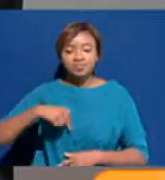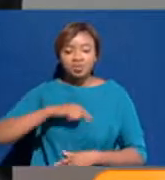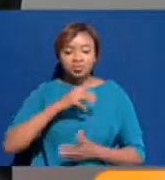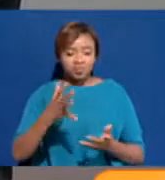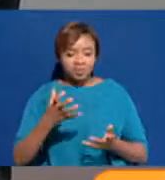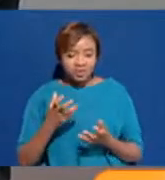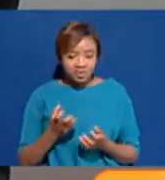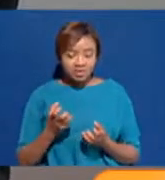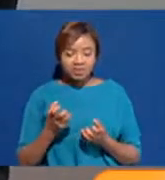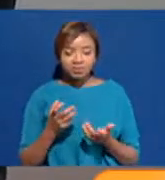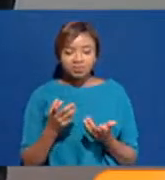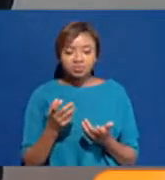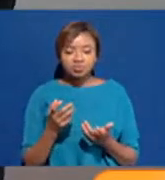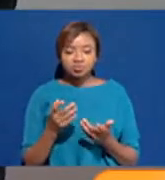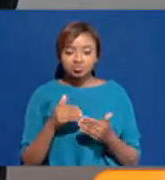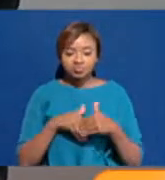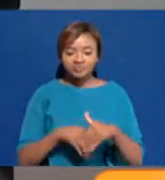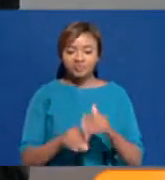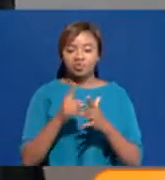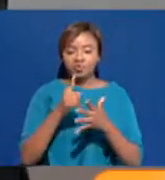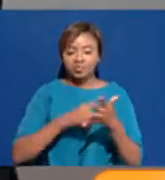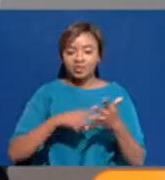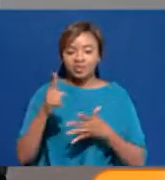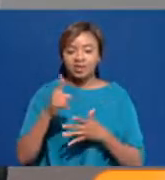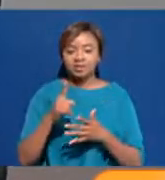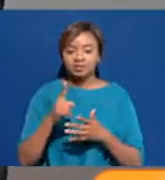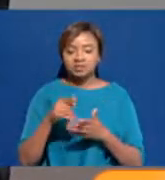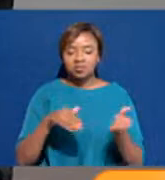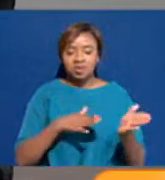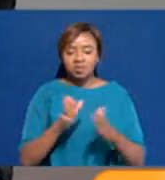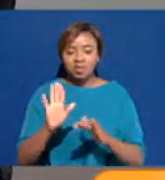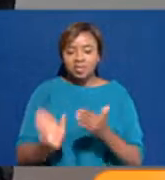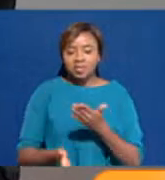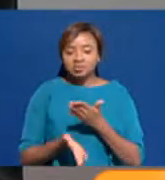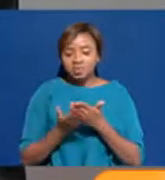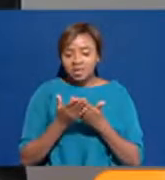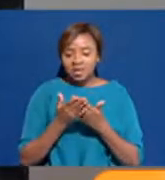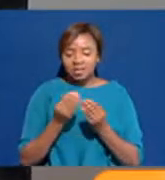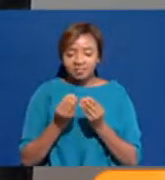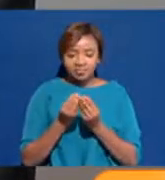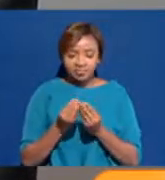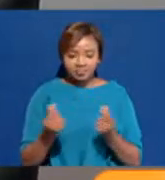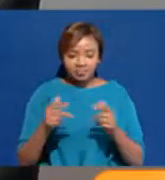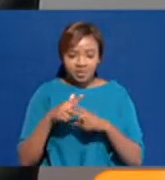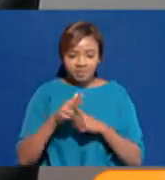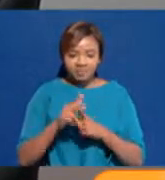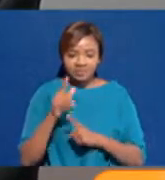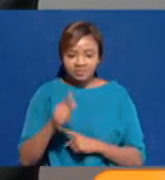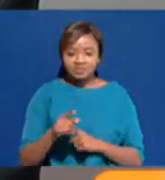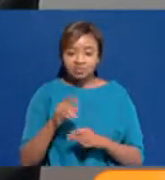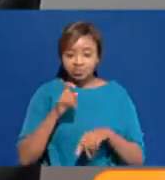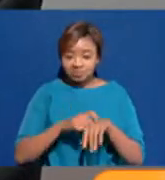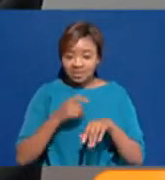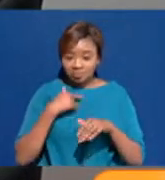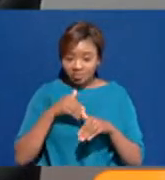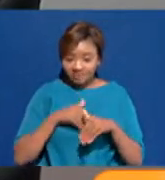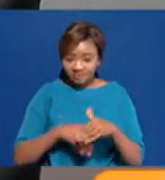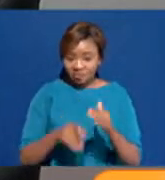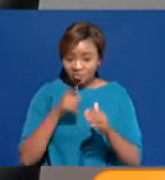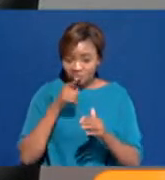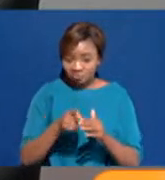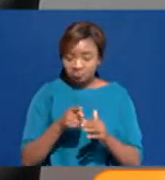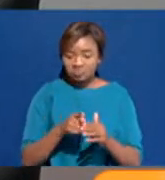follow those channels that are meant to feed to this. And if we go that way, we will become a